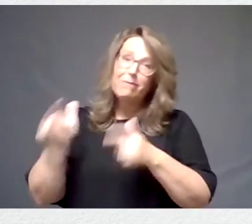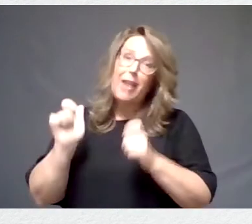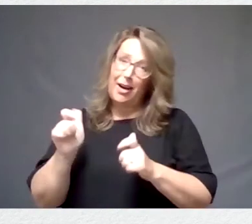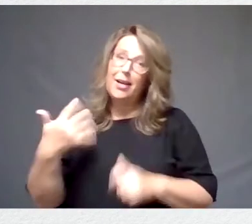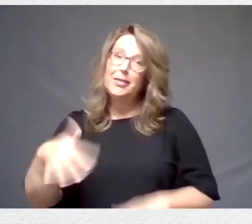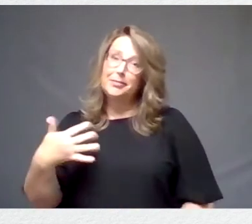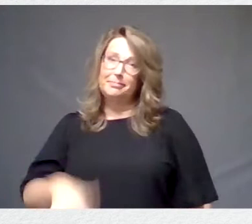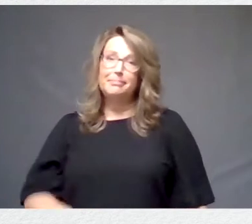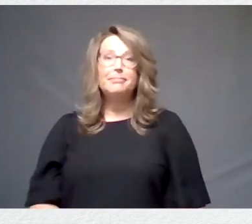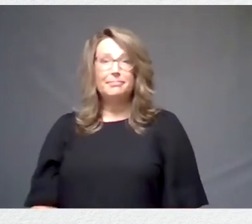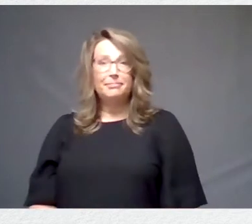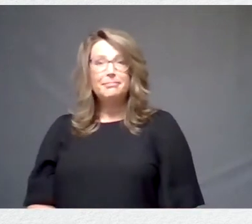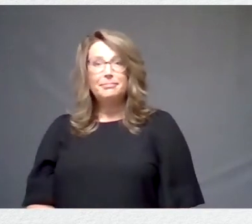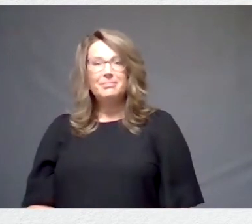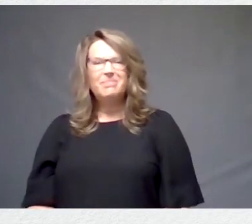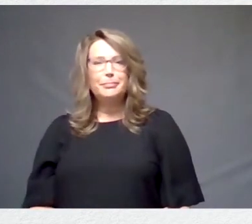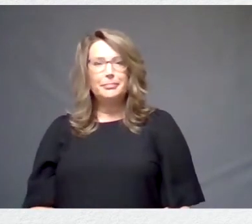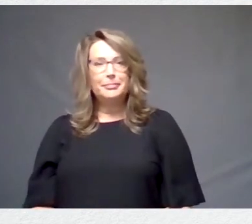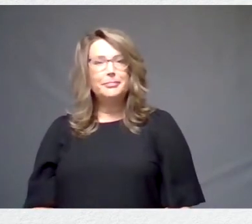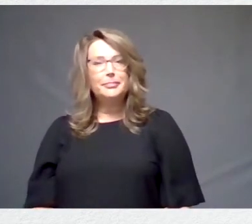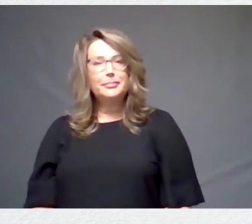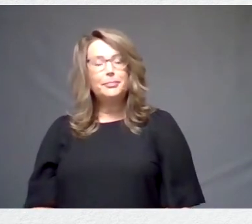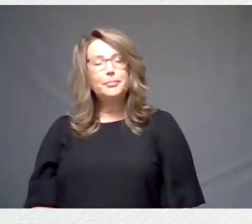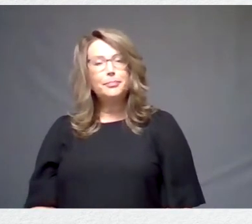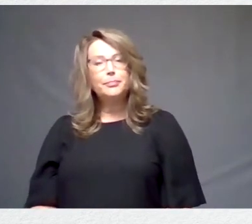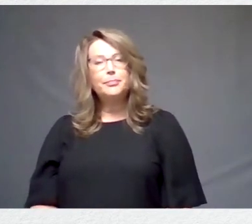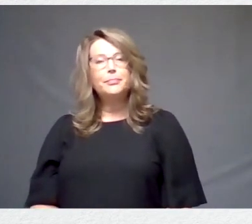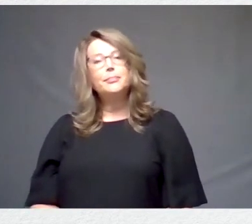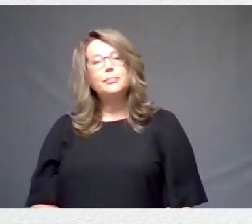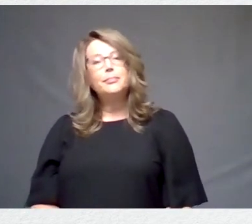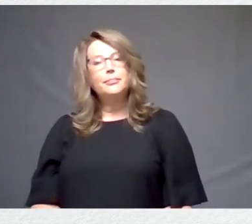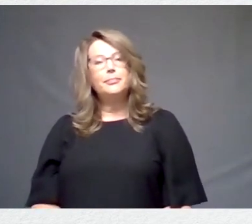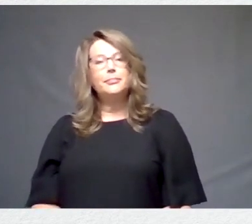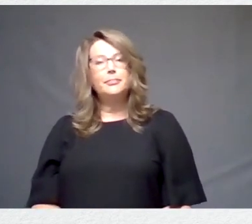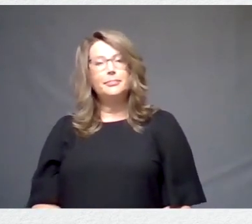El tiempo se pasará rápido antes de que te des cuenta.